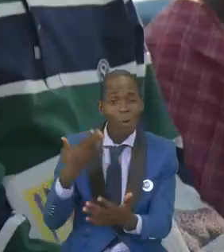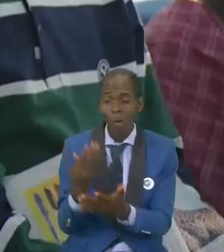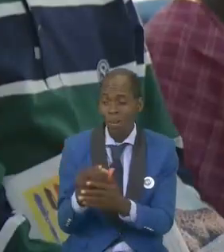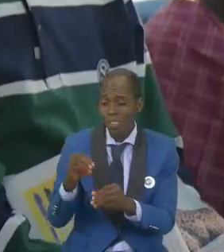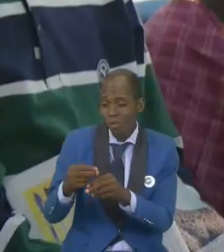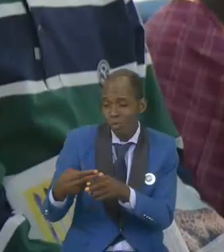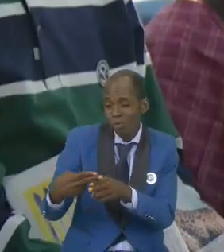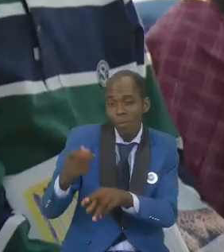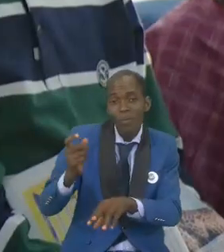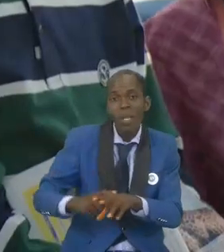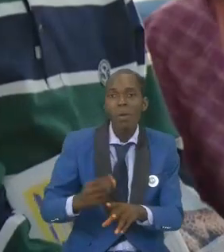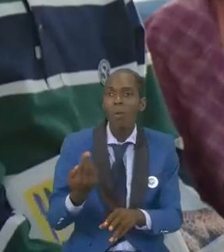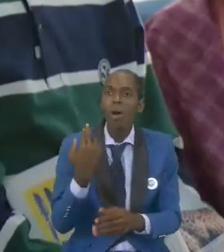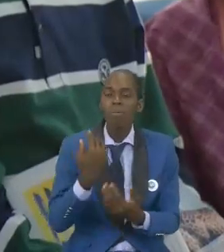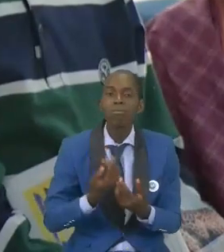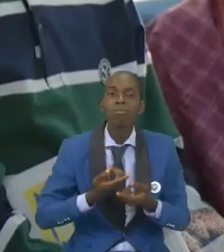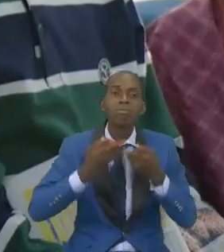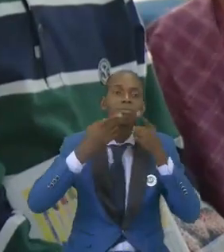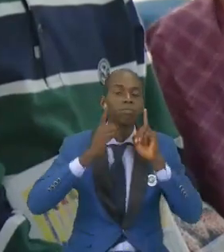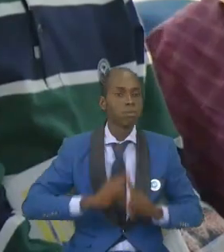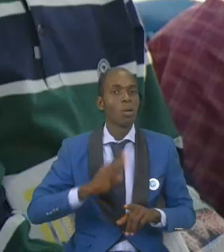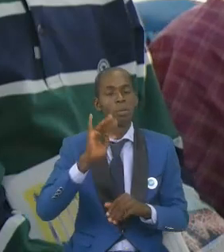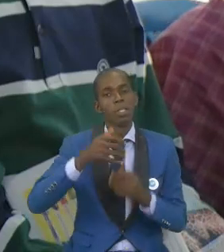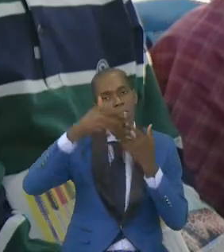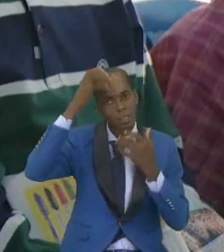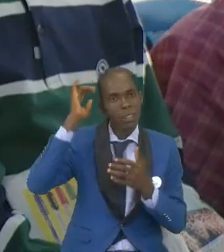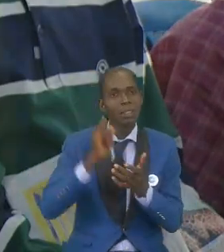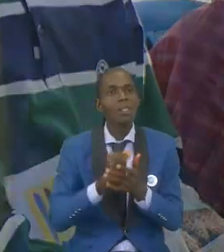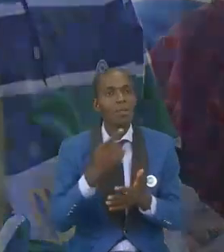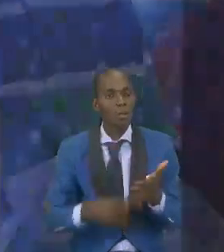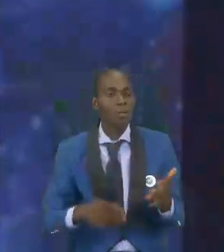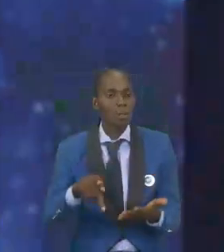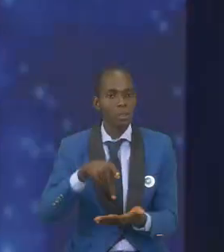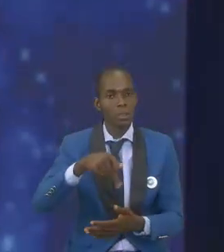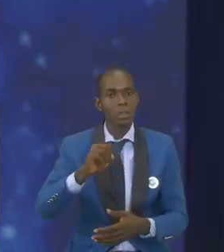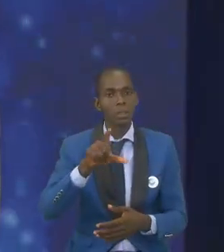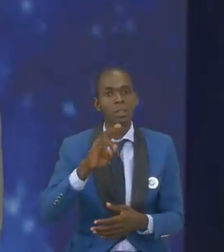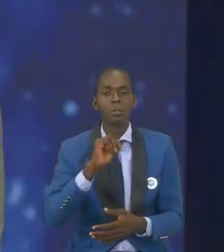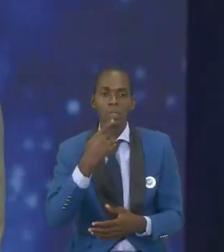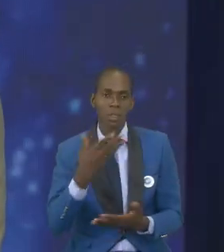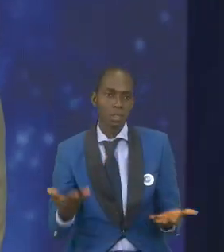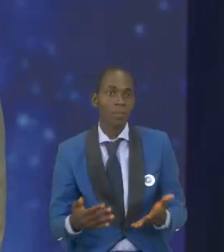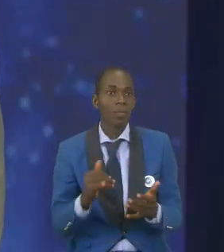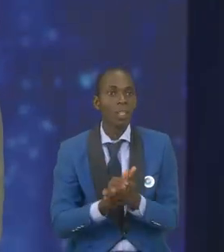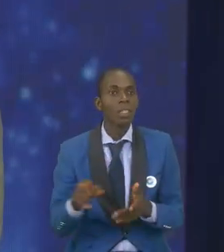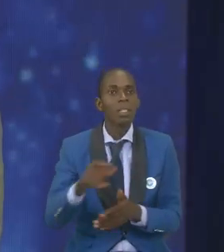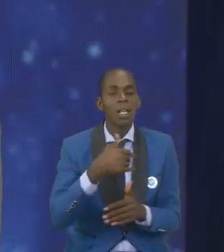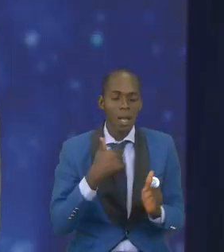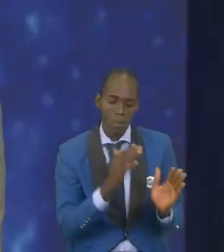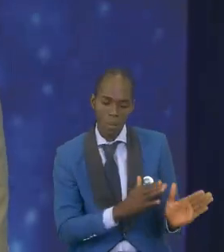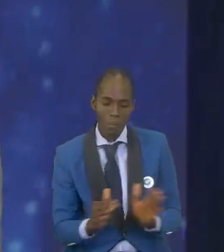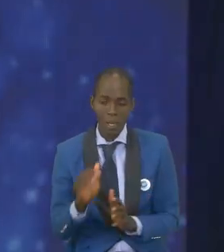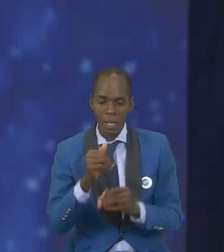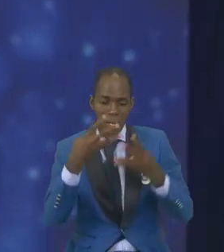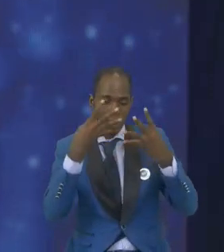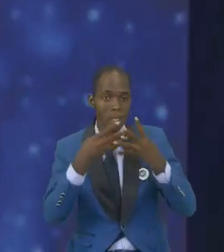gone. That's what the psalmist here is saying. He's saying, they have prepared a net for my steps.